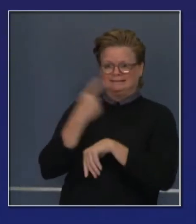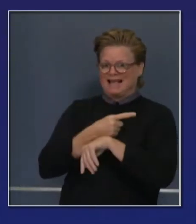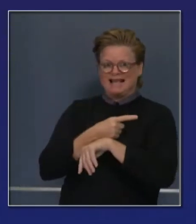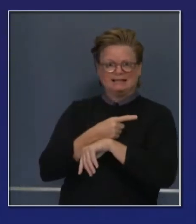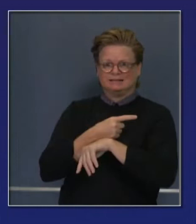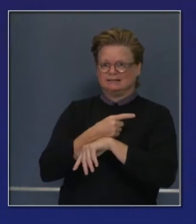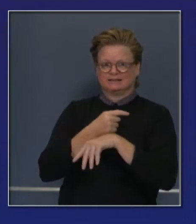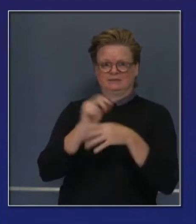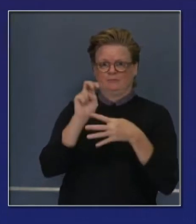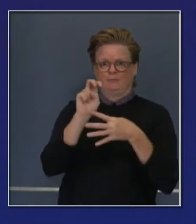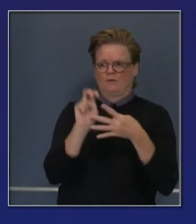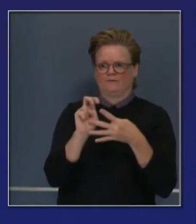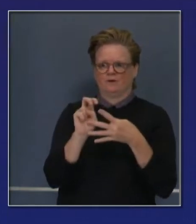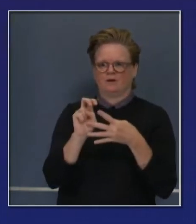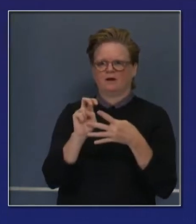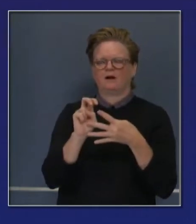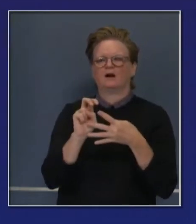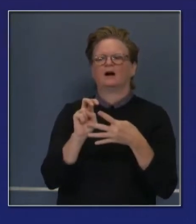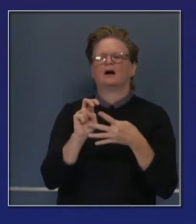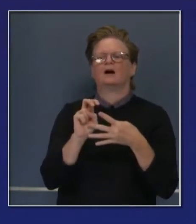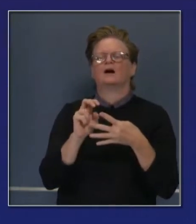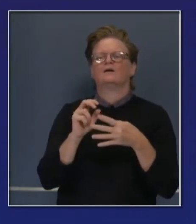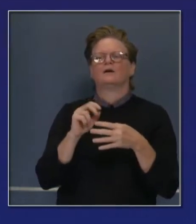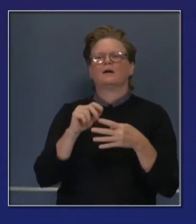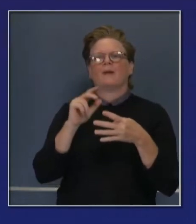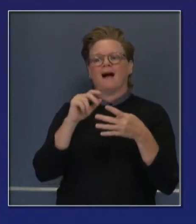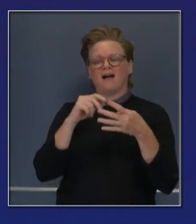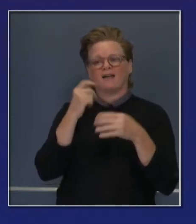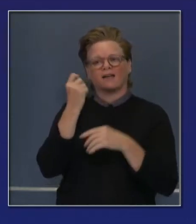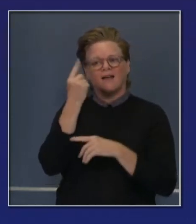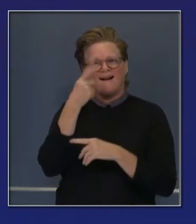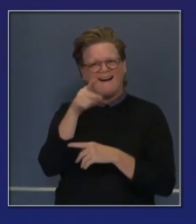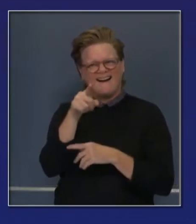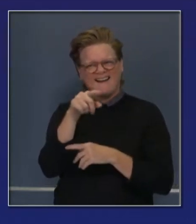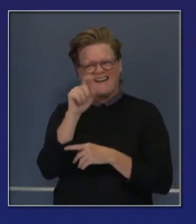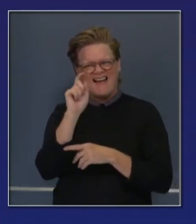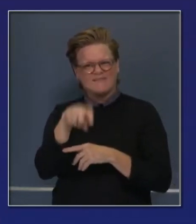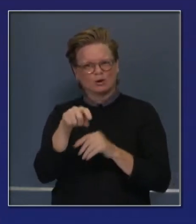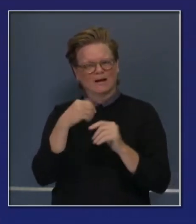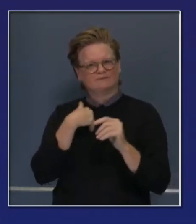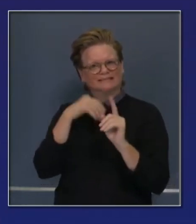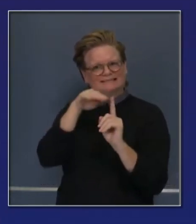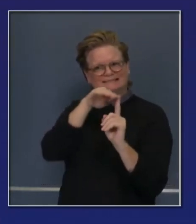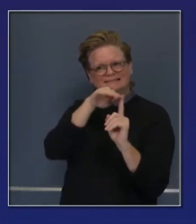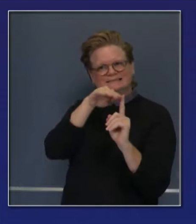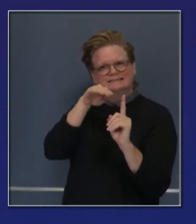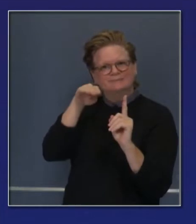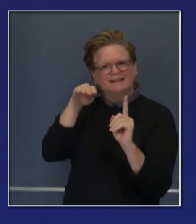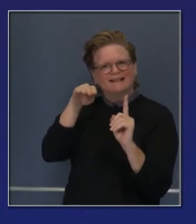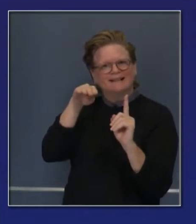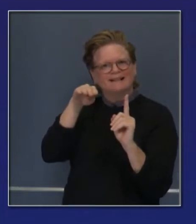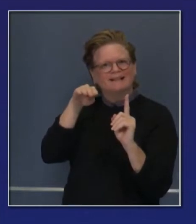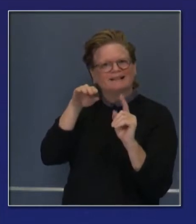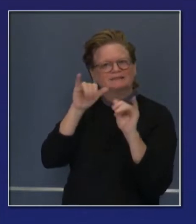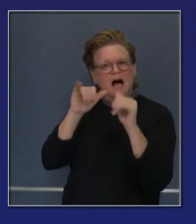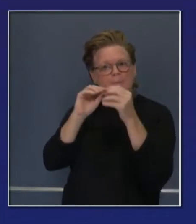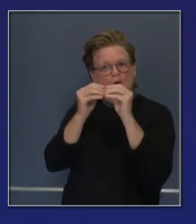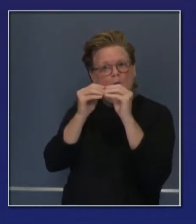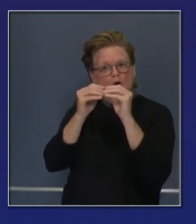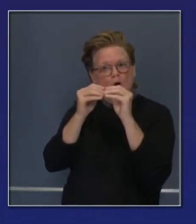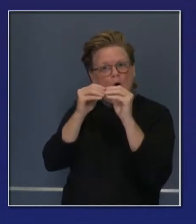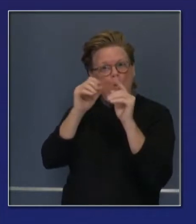between tiers, but also 2 weeks of some stability and steadiness before you move into those